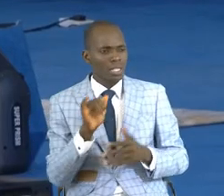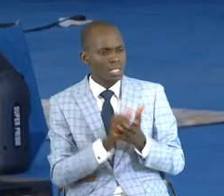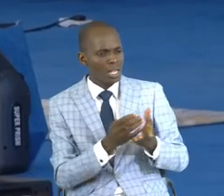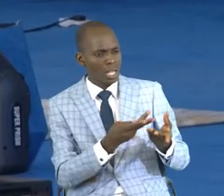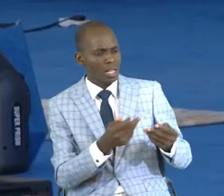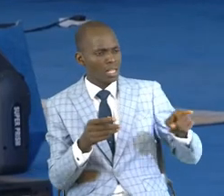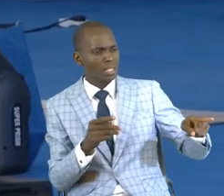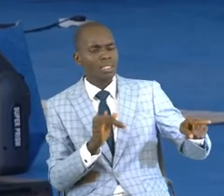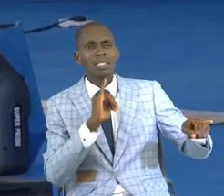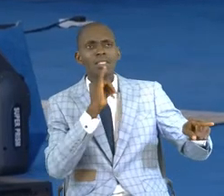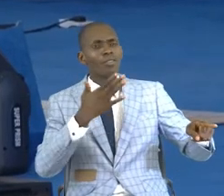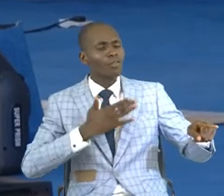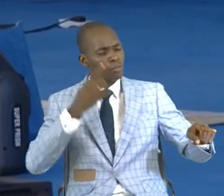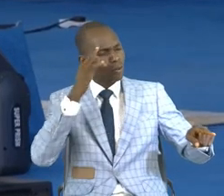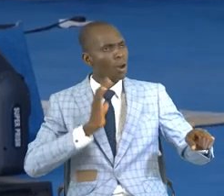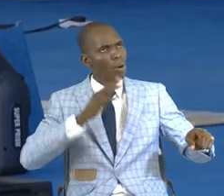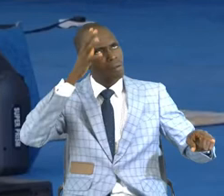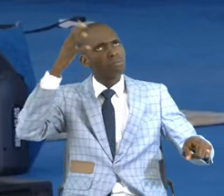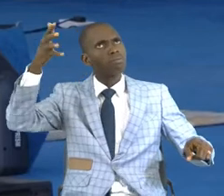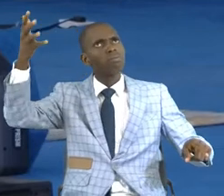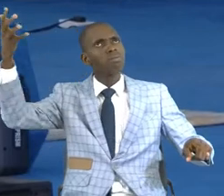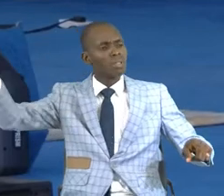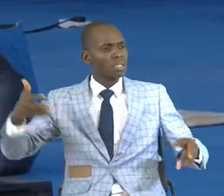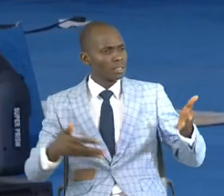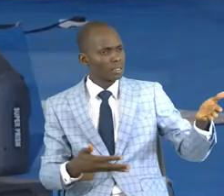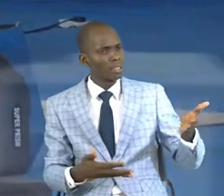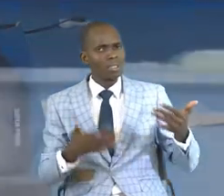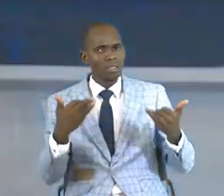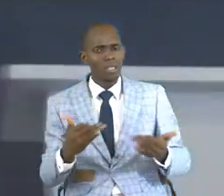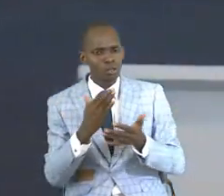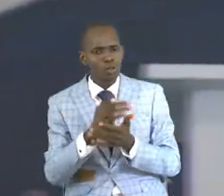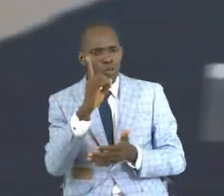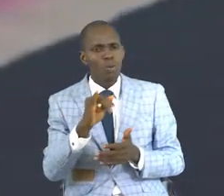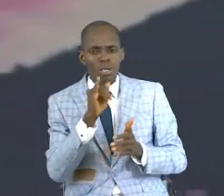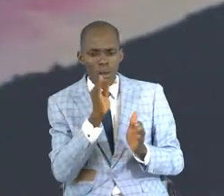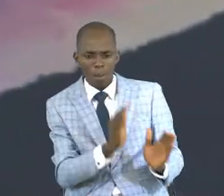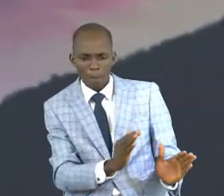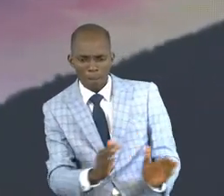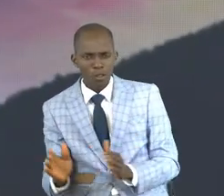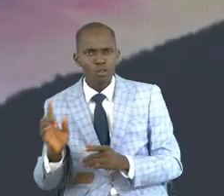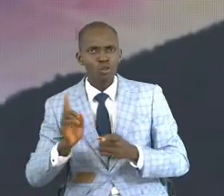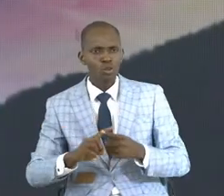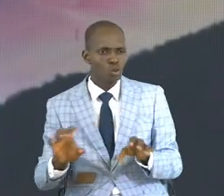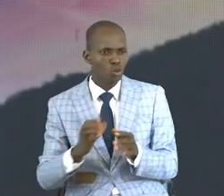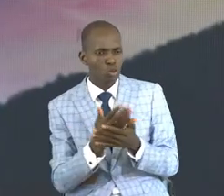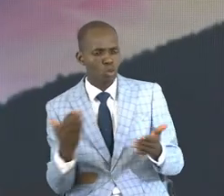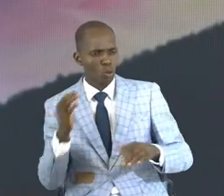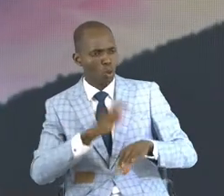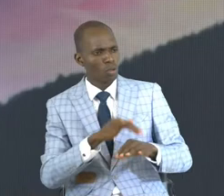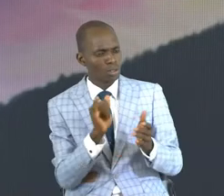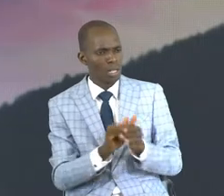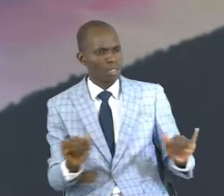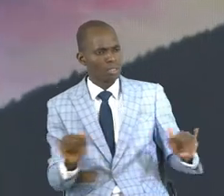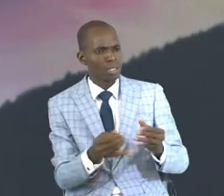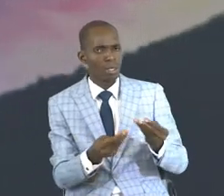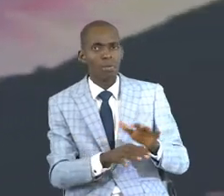great grandfather, that somebody is going to do something, is coming to do something there. They say,